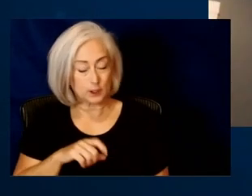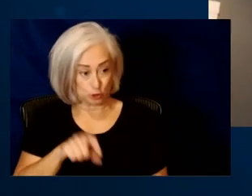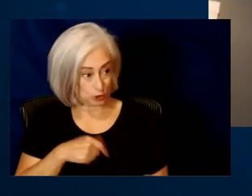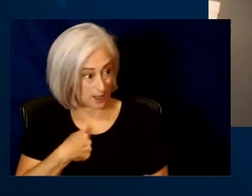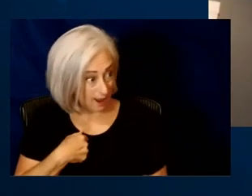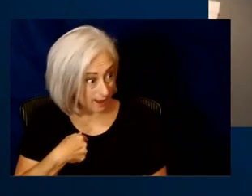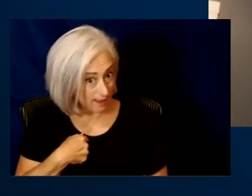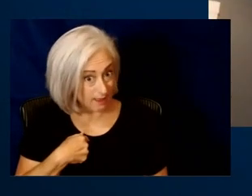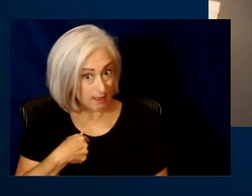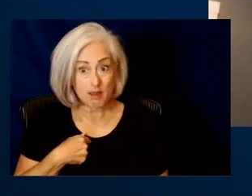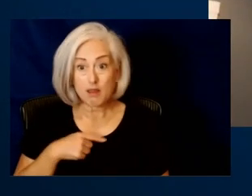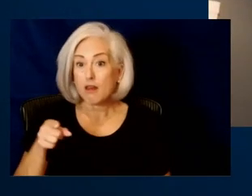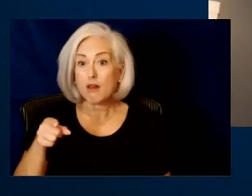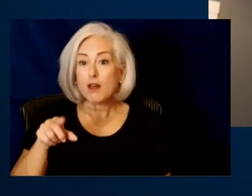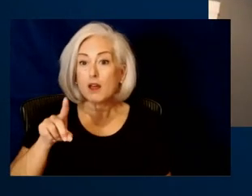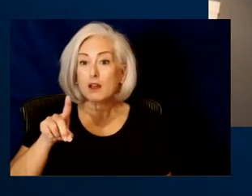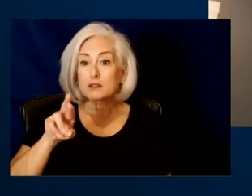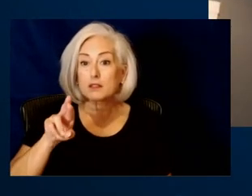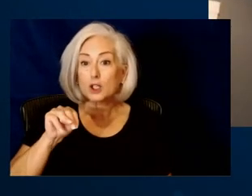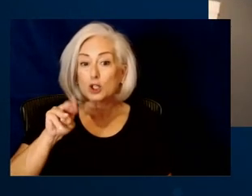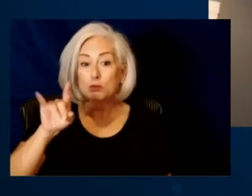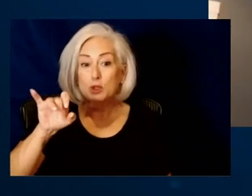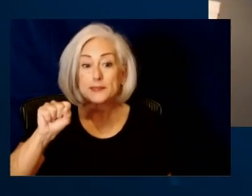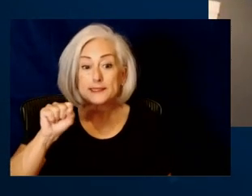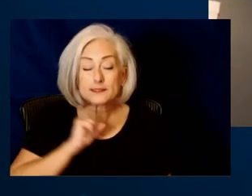Mermis? This is your chance to punish me.